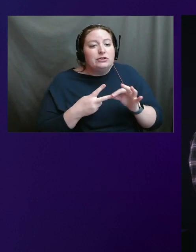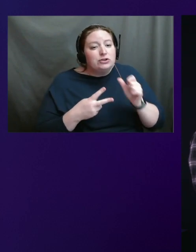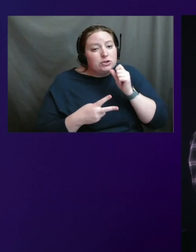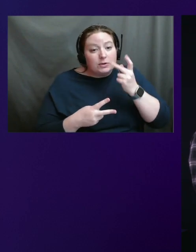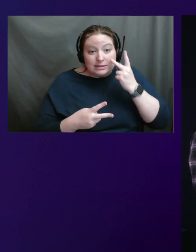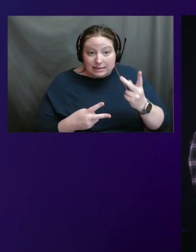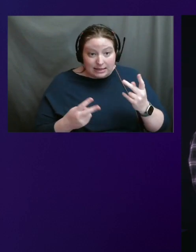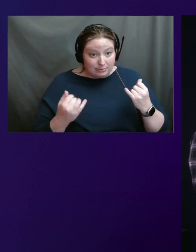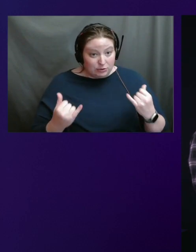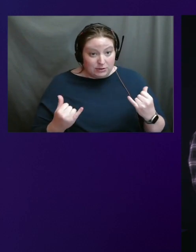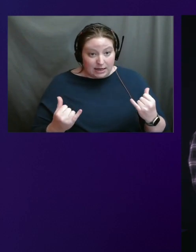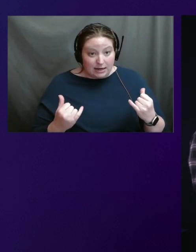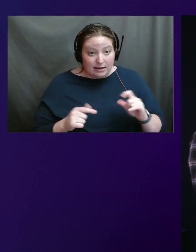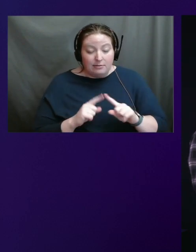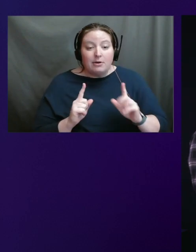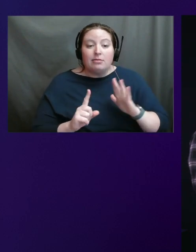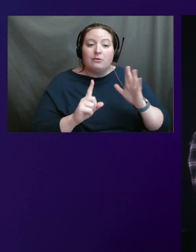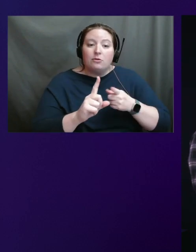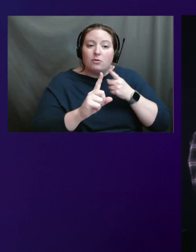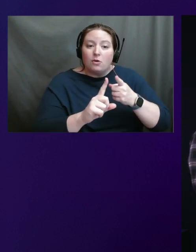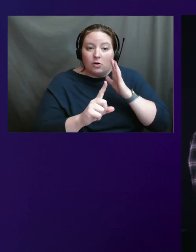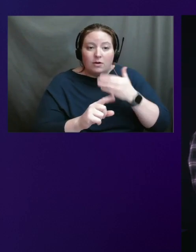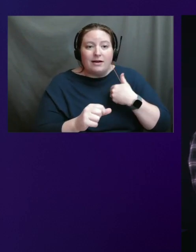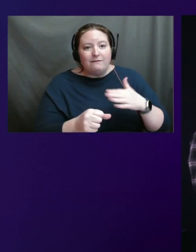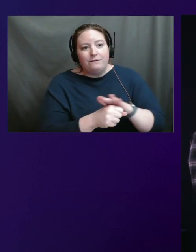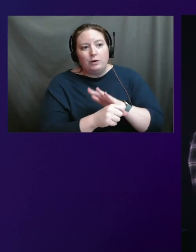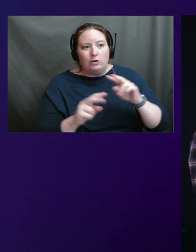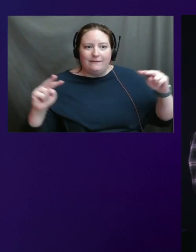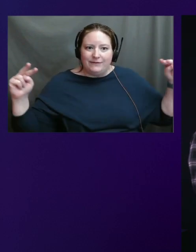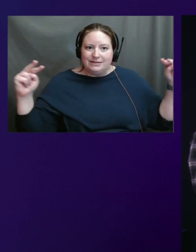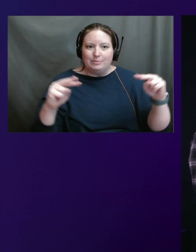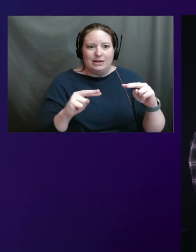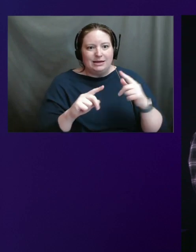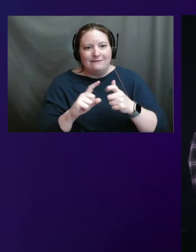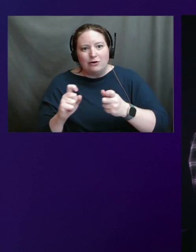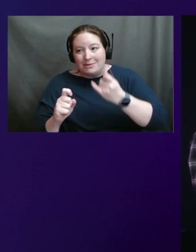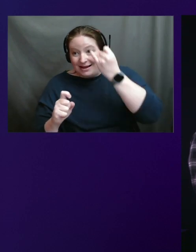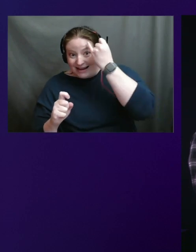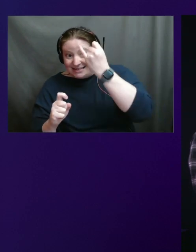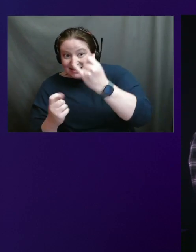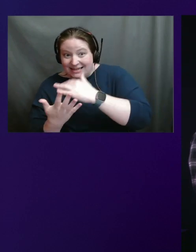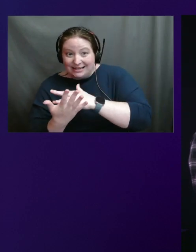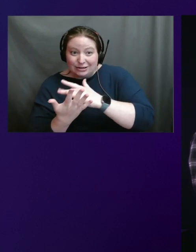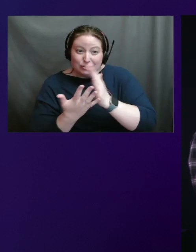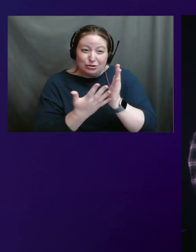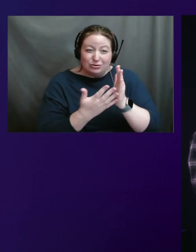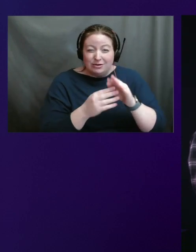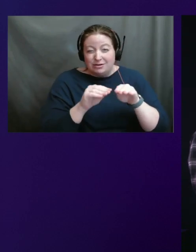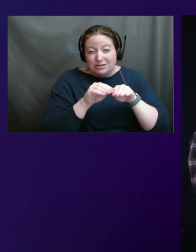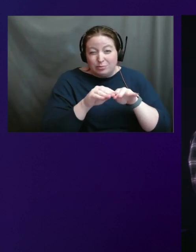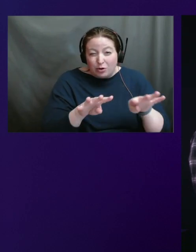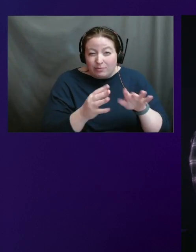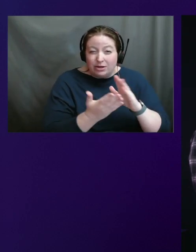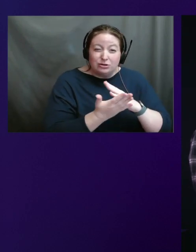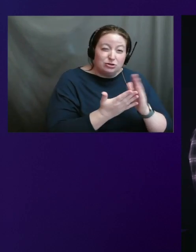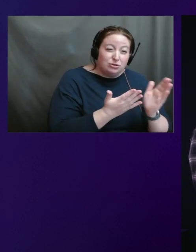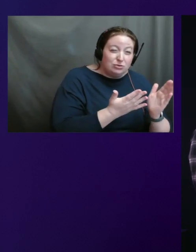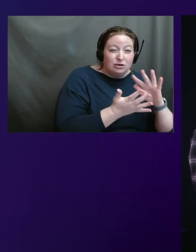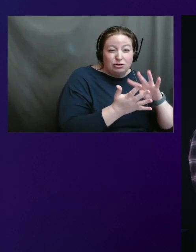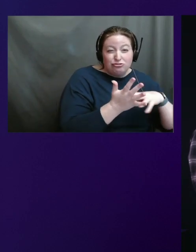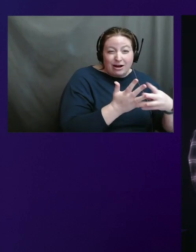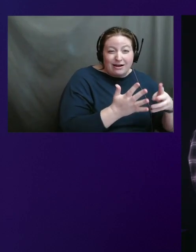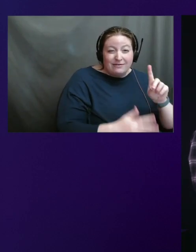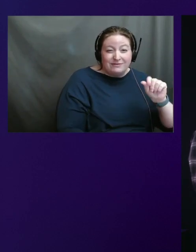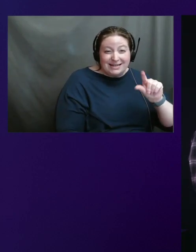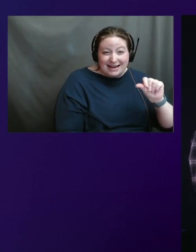our goal is that you will have full visibility from idea all the way through deployment through a really complex graph of data that we hold for you underneath,